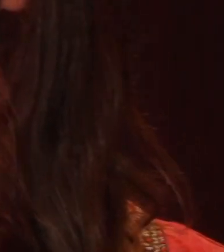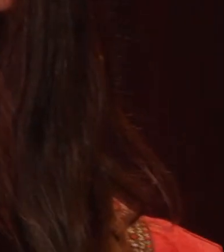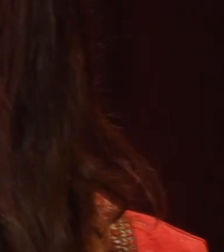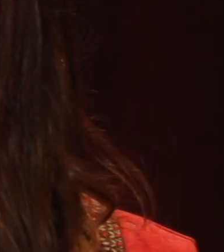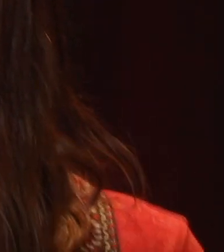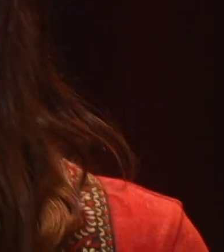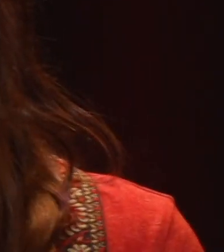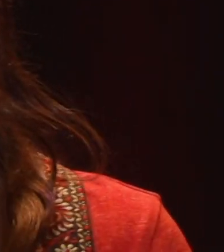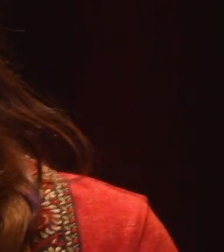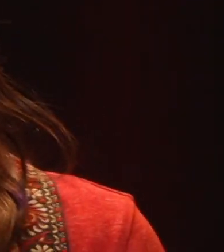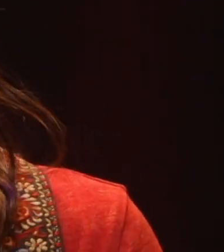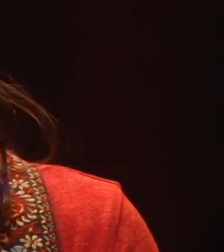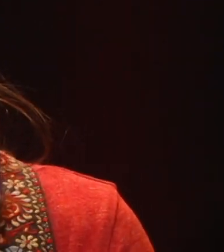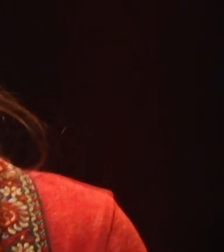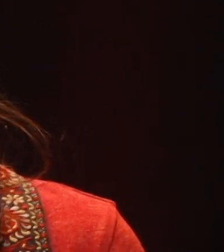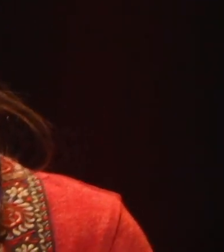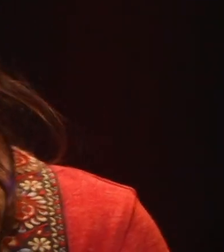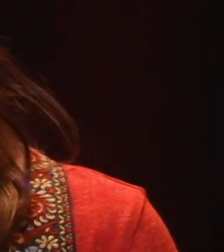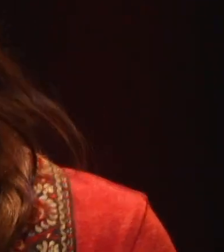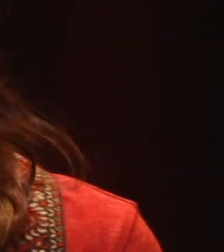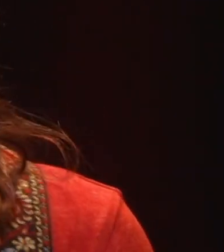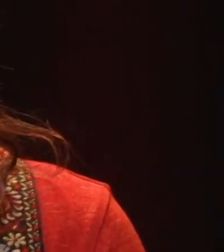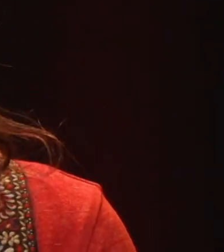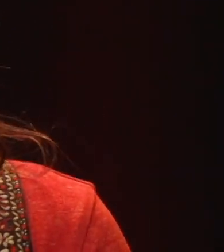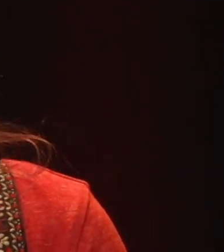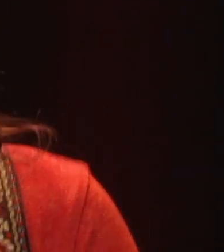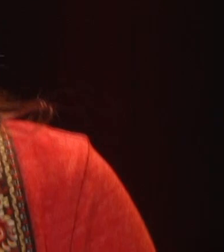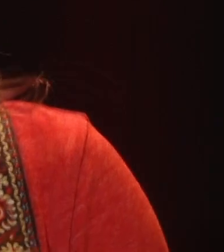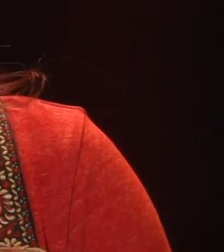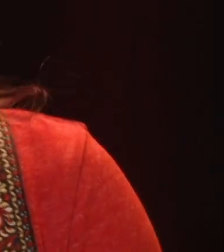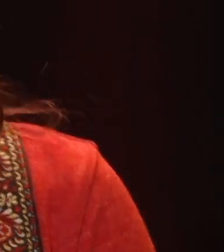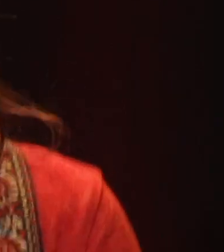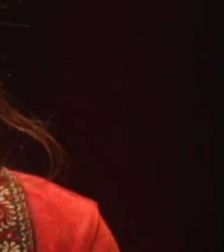you screaming, driver, let me